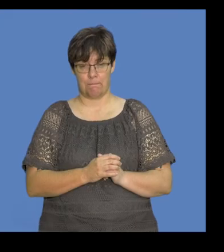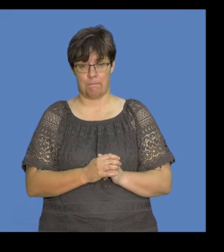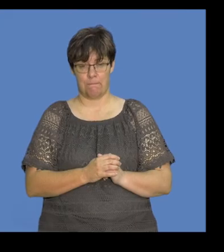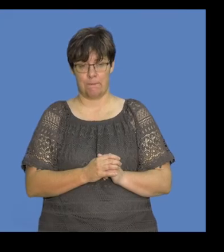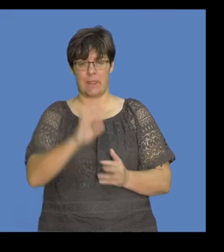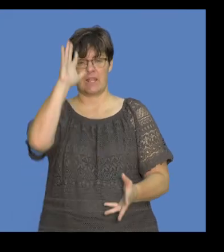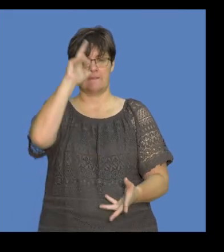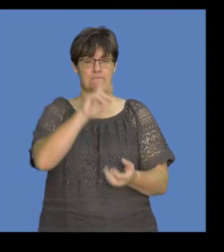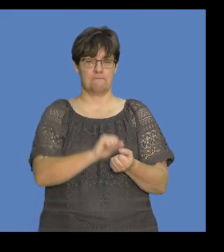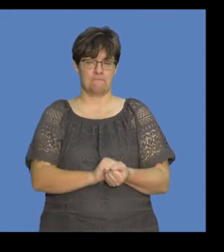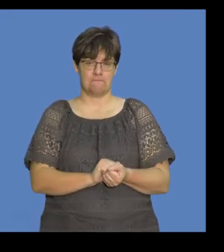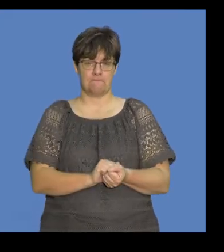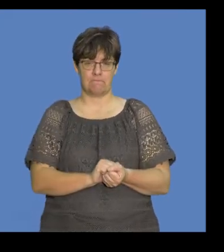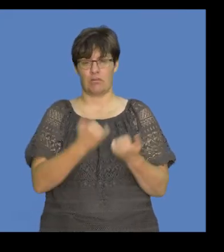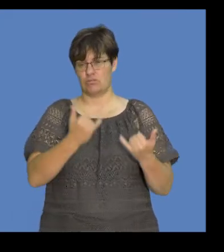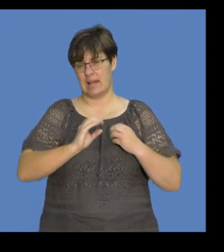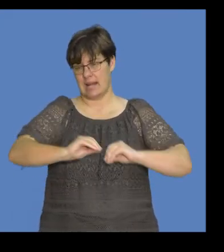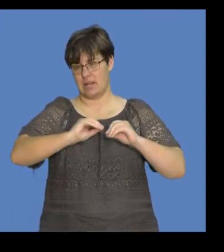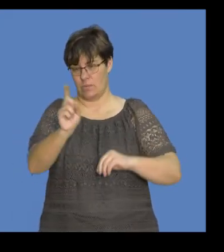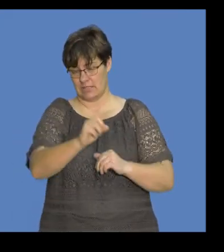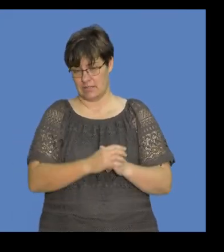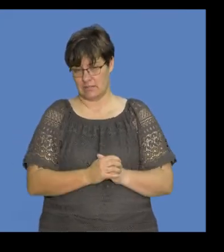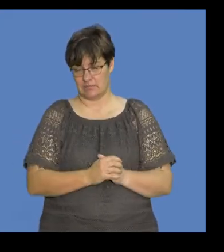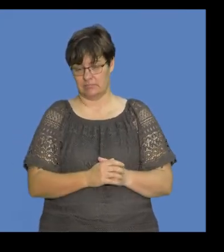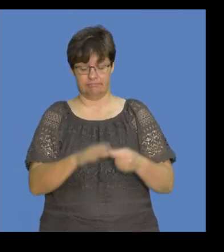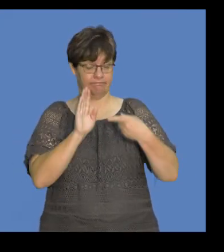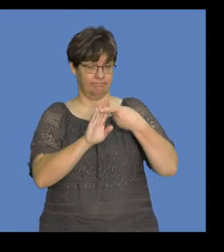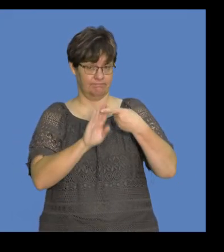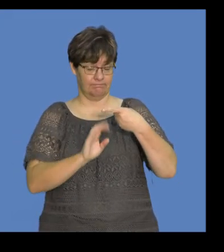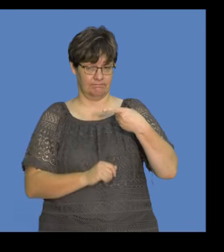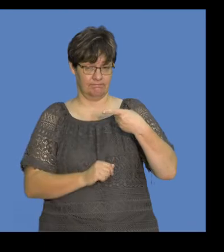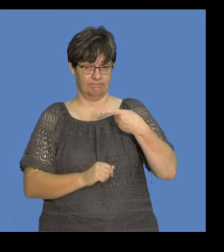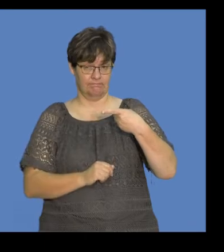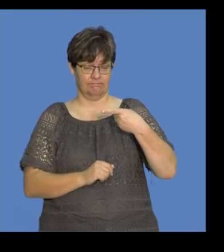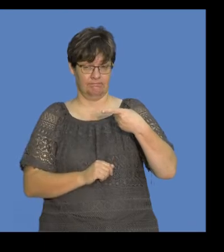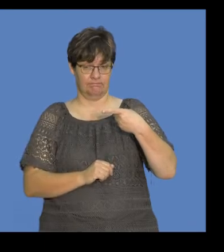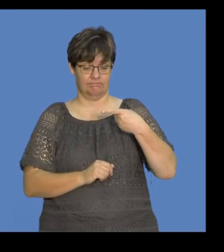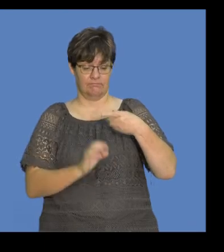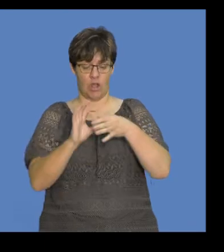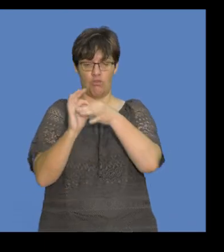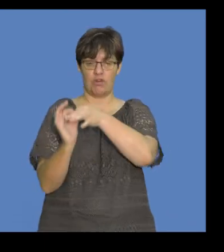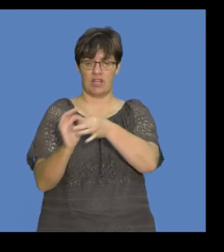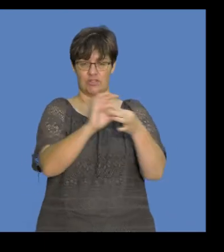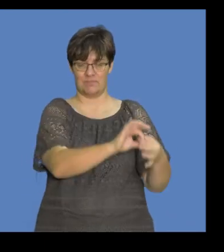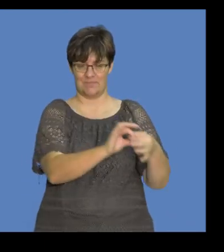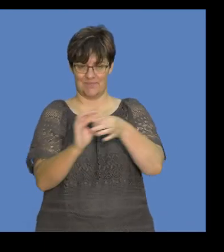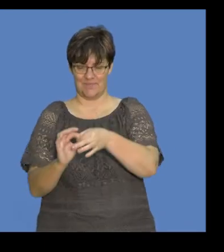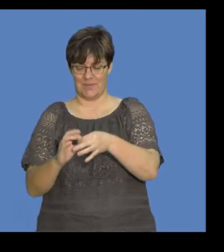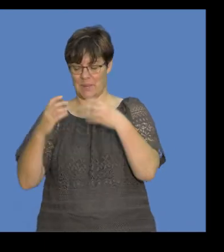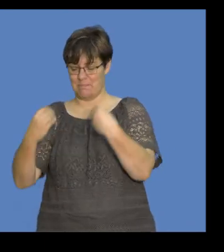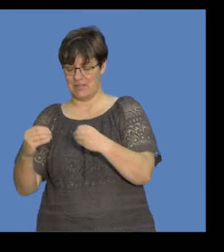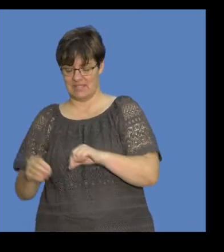Let us summarize today's lesson. Number one, what's the relationship between